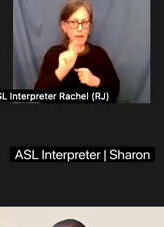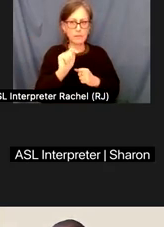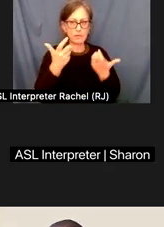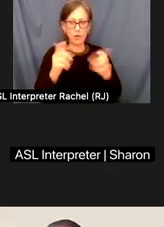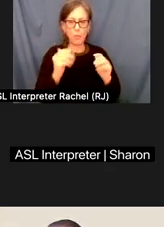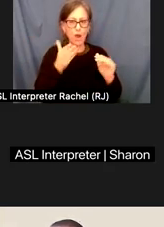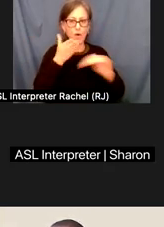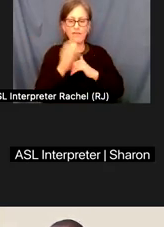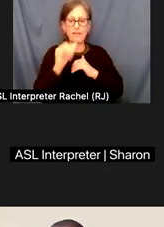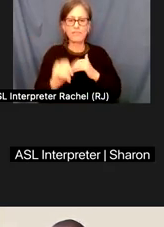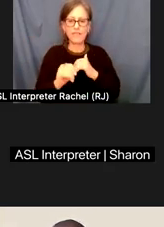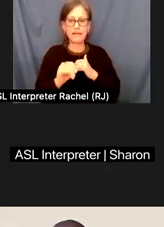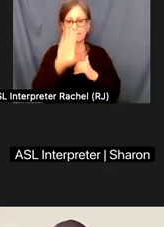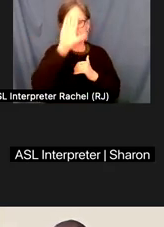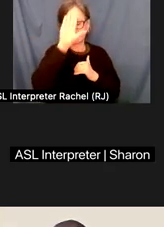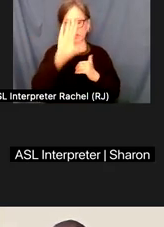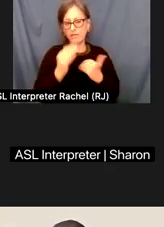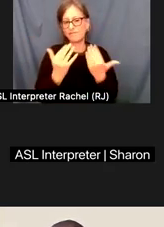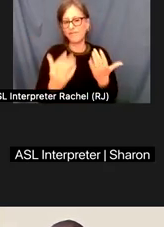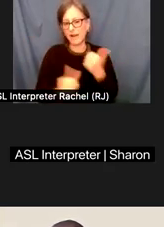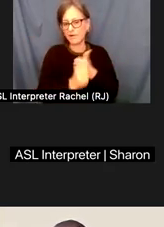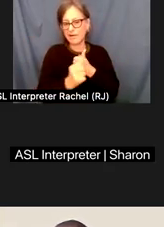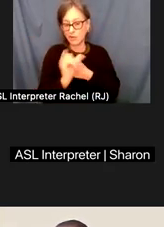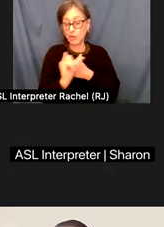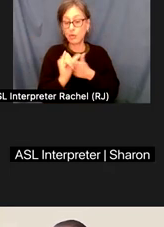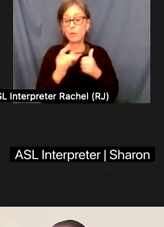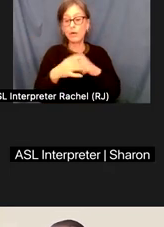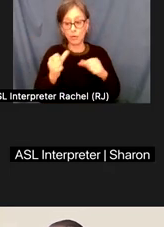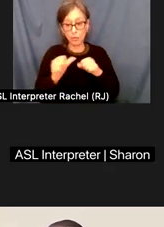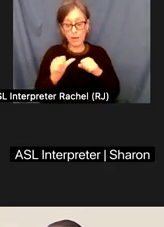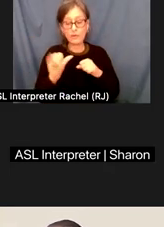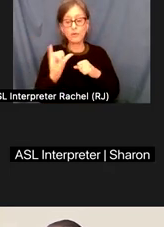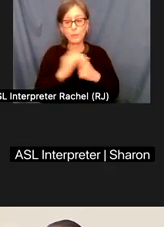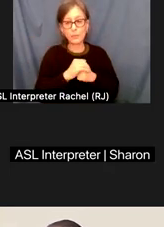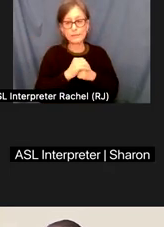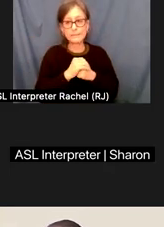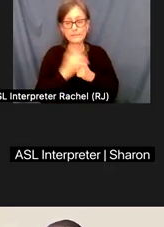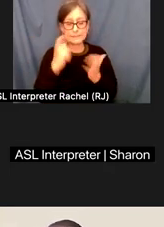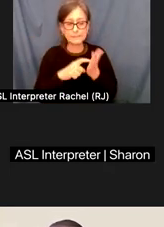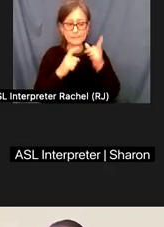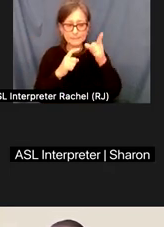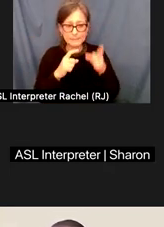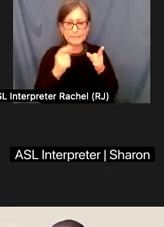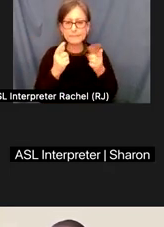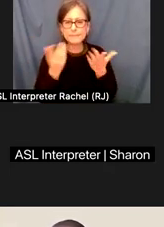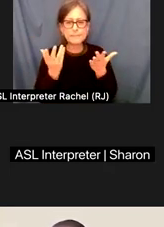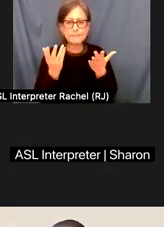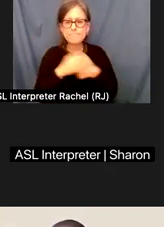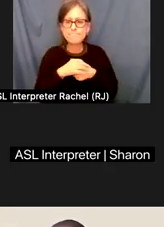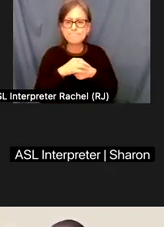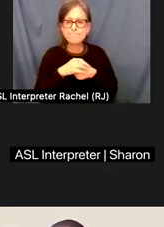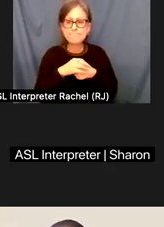a fire hazard in general, but also during earthquakes. And if you notice any